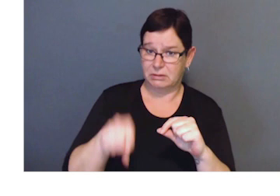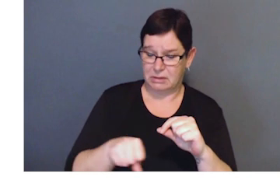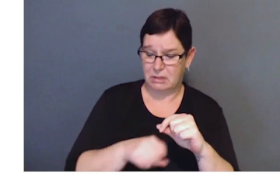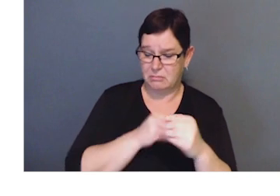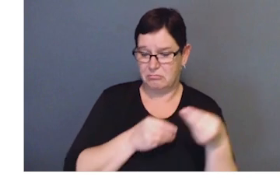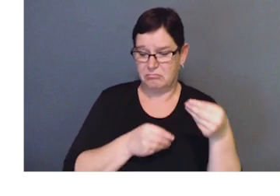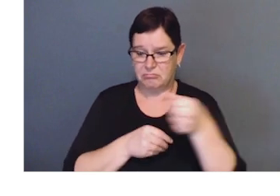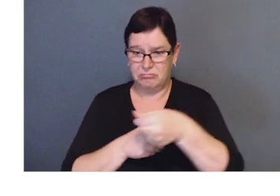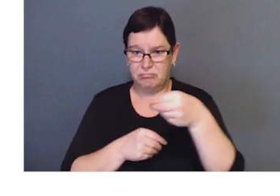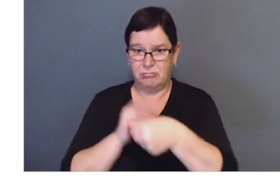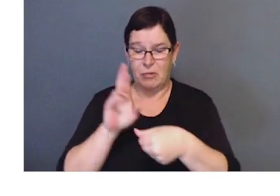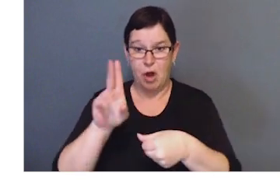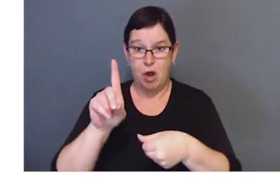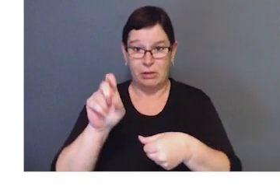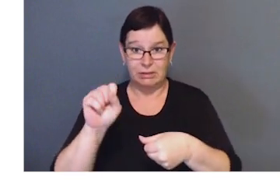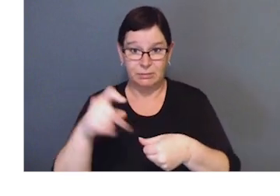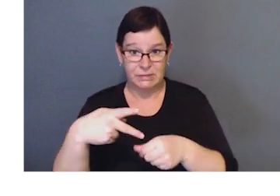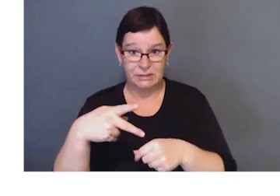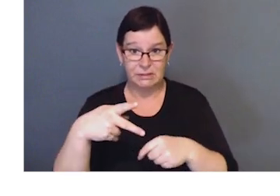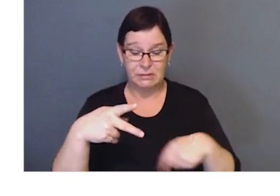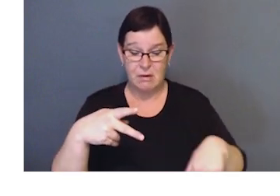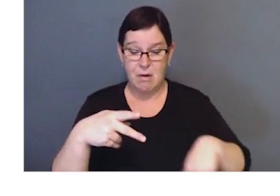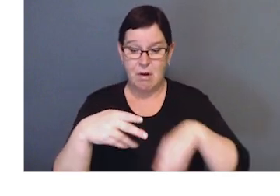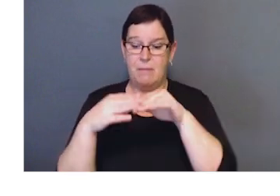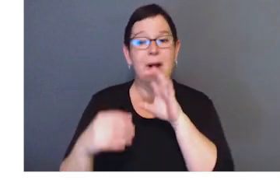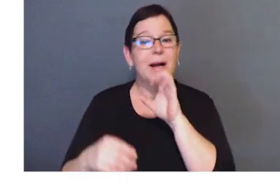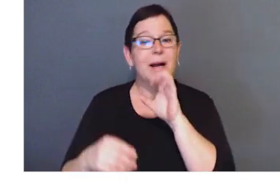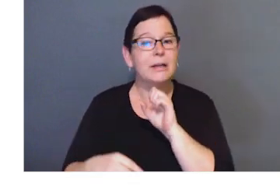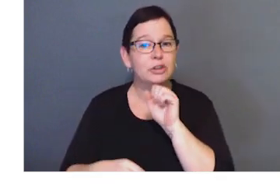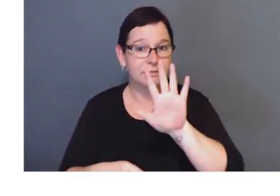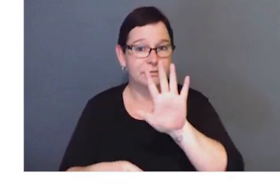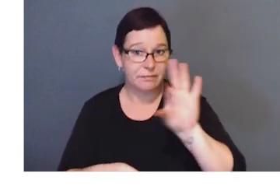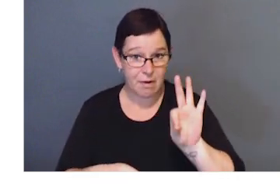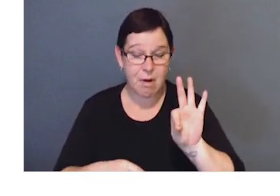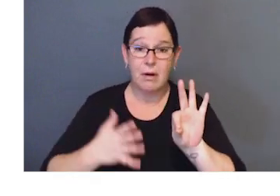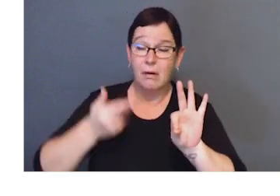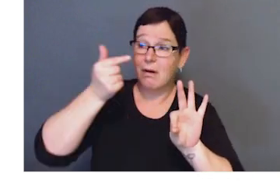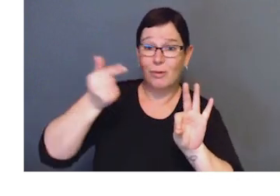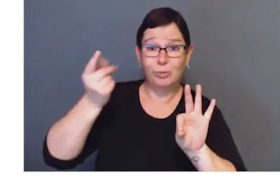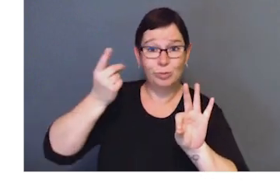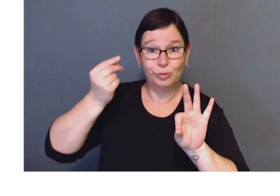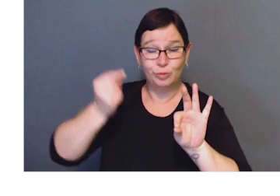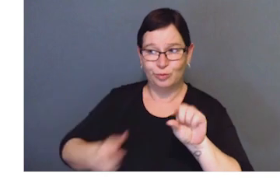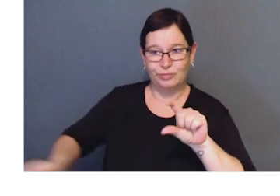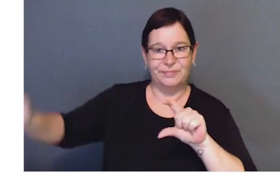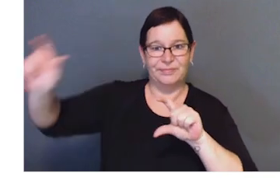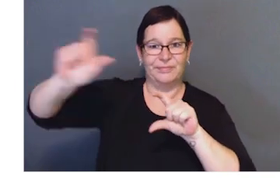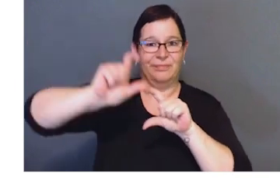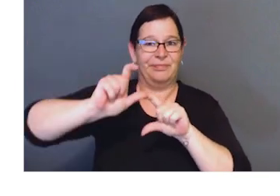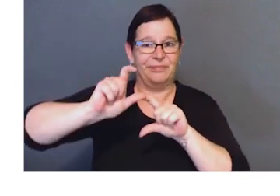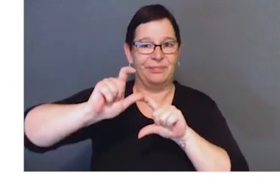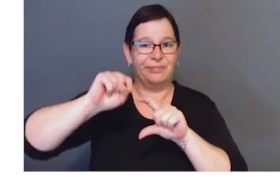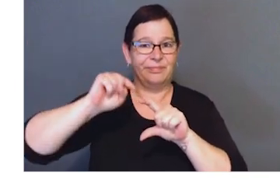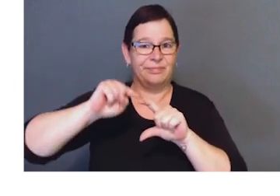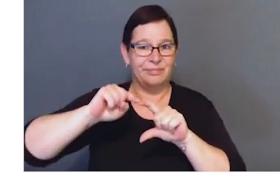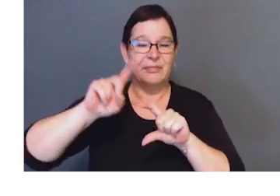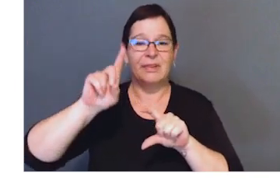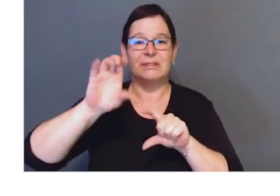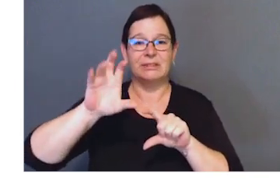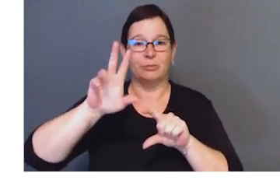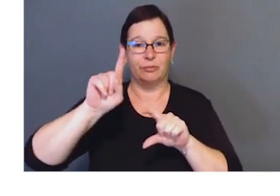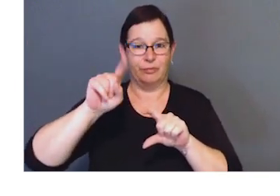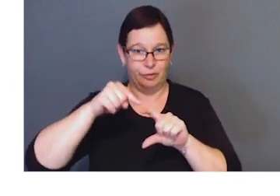grants and bond amounts to eligible beneficiaries on or before December 31st of the year that the beneficiary turns